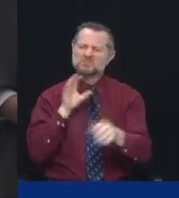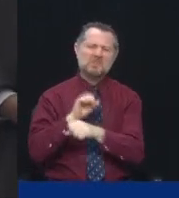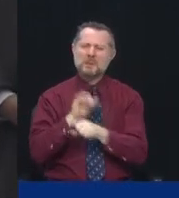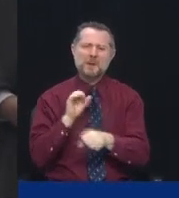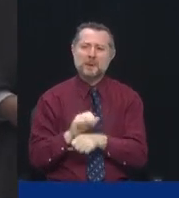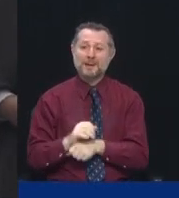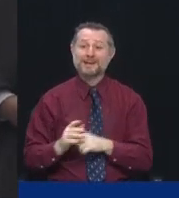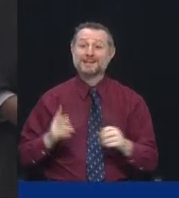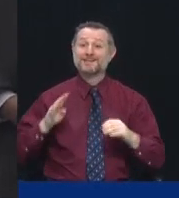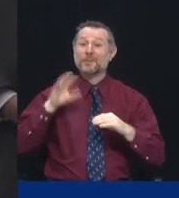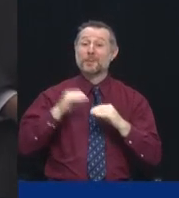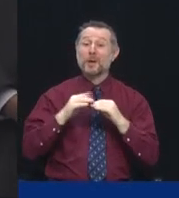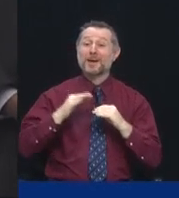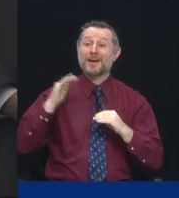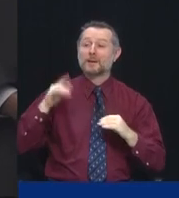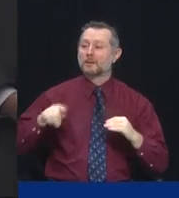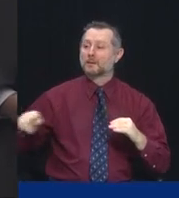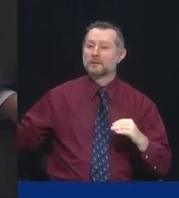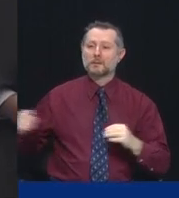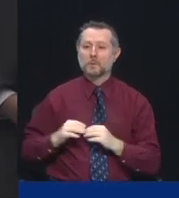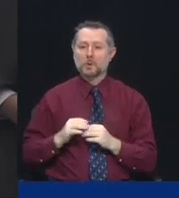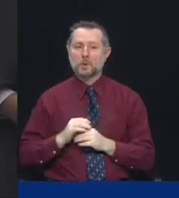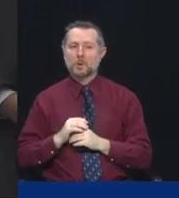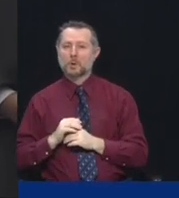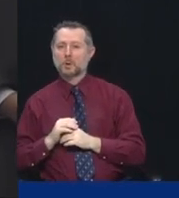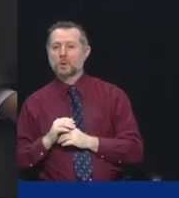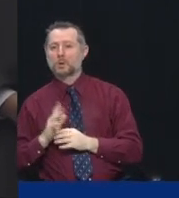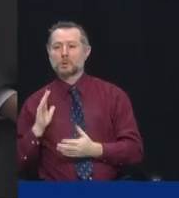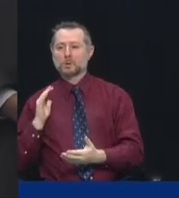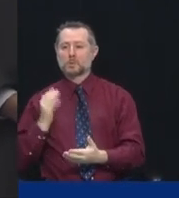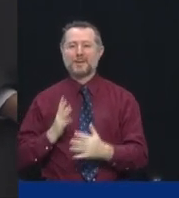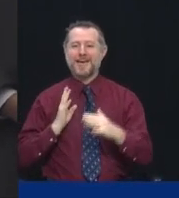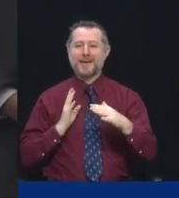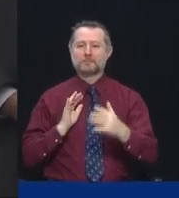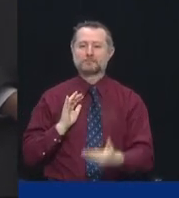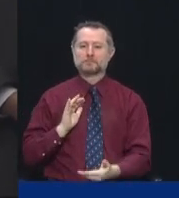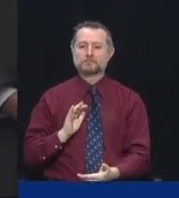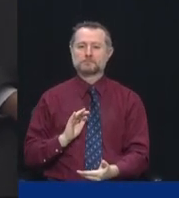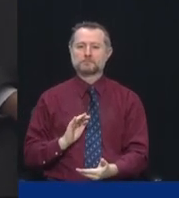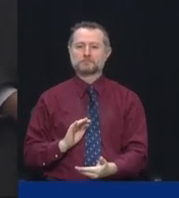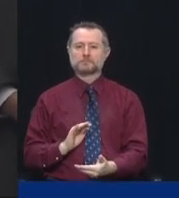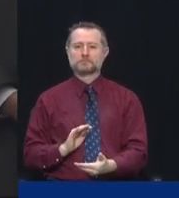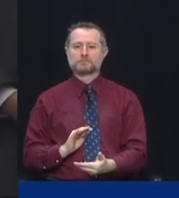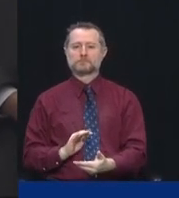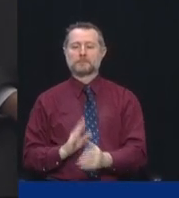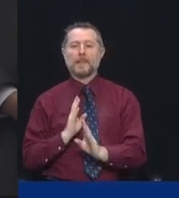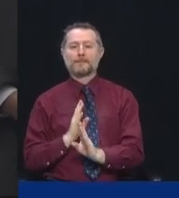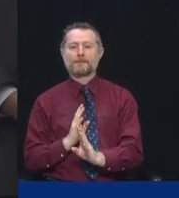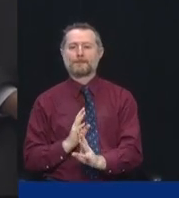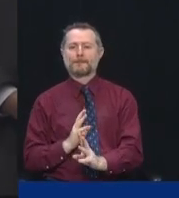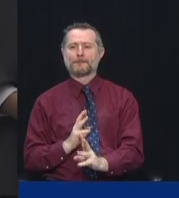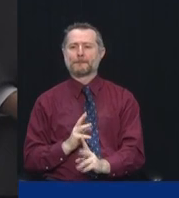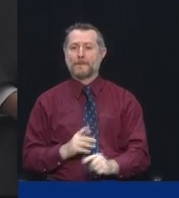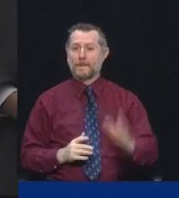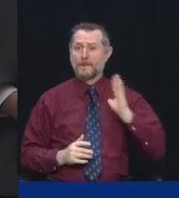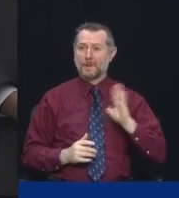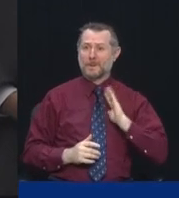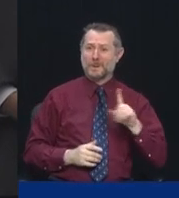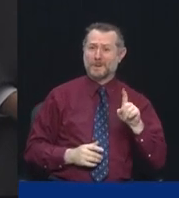starting to see a slowing in the number of people coming in for the vaccine. we were doing